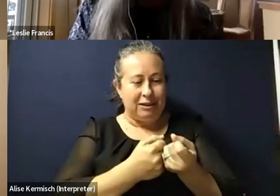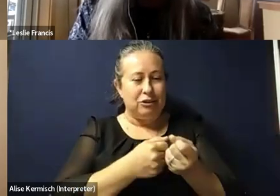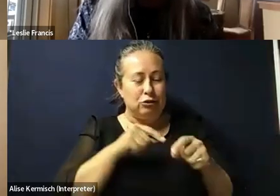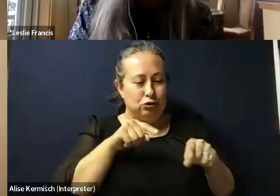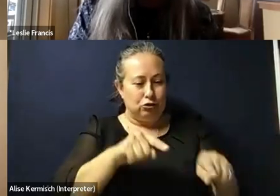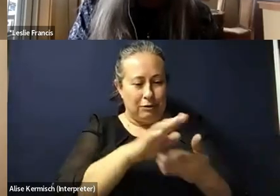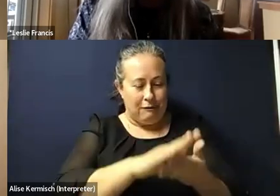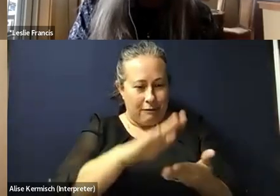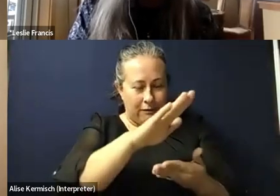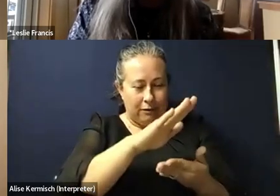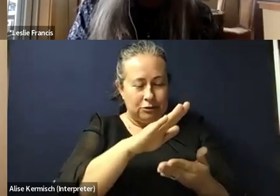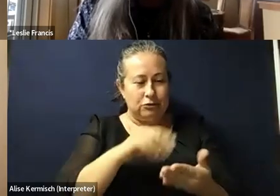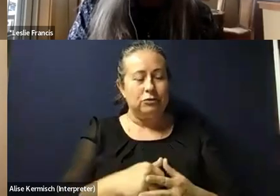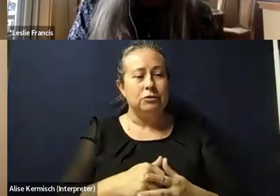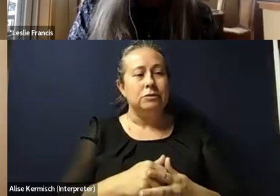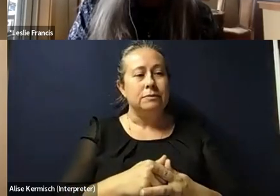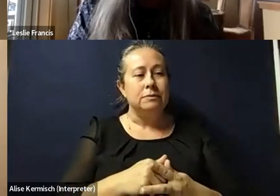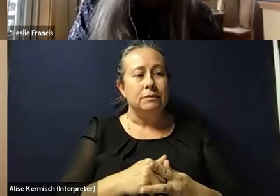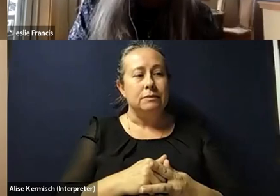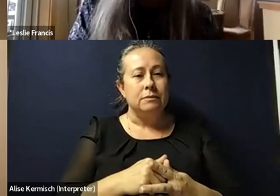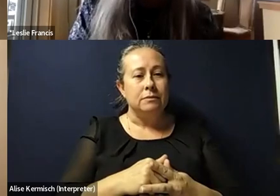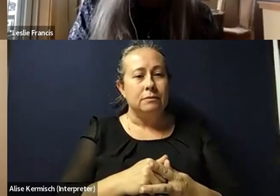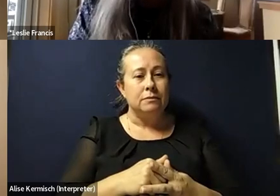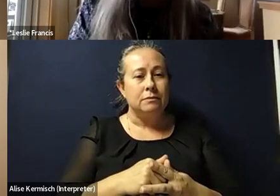advocate. And I'm so